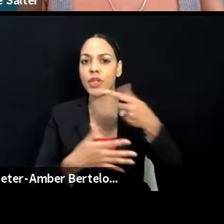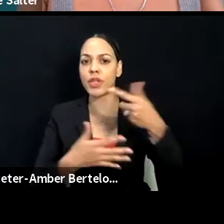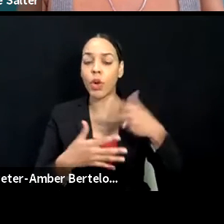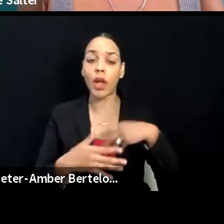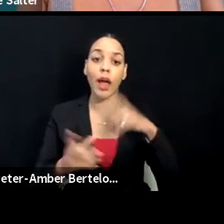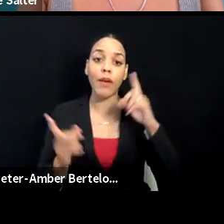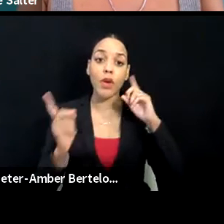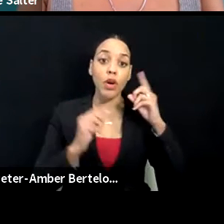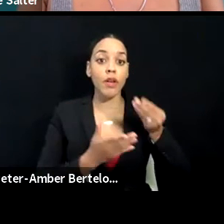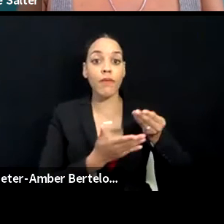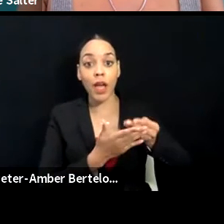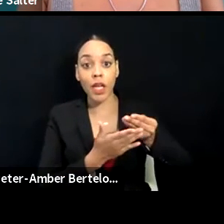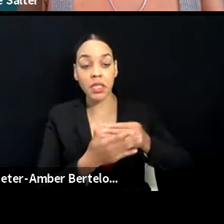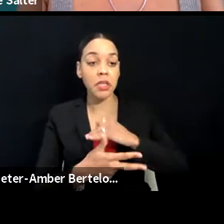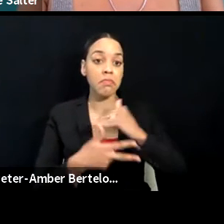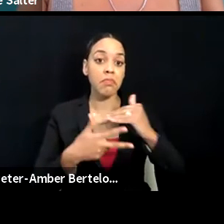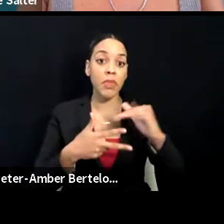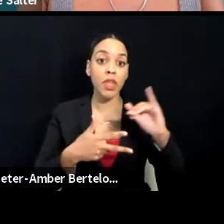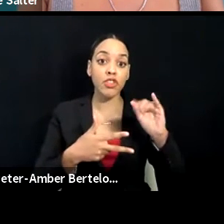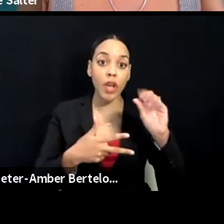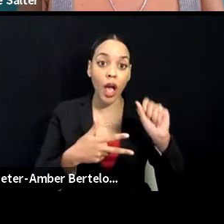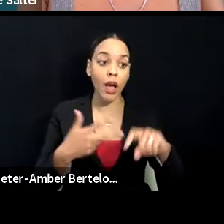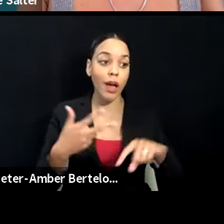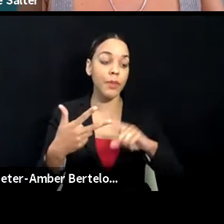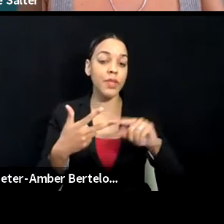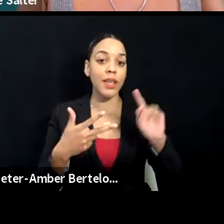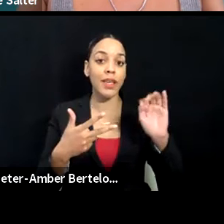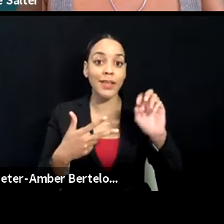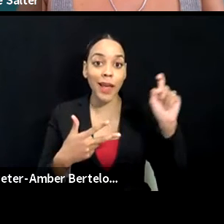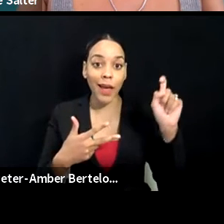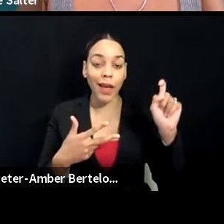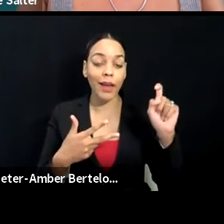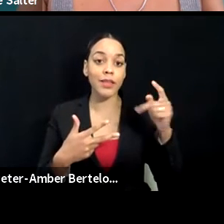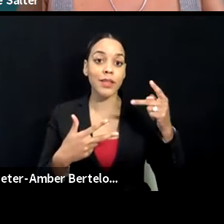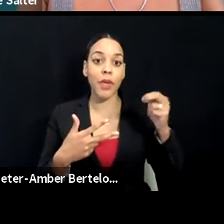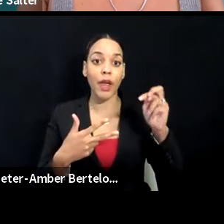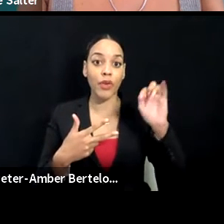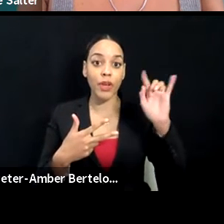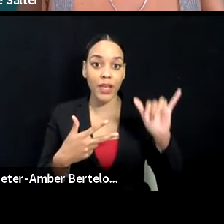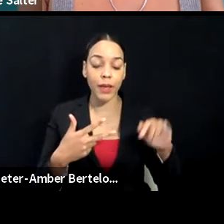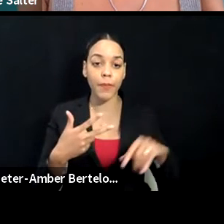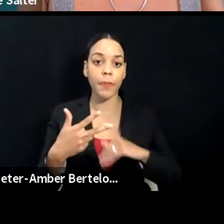heard jobs, tax parity,